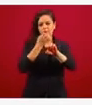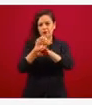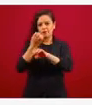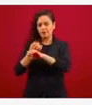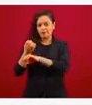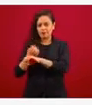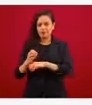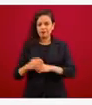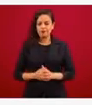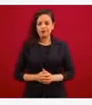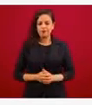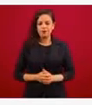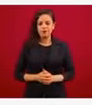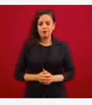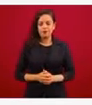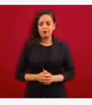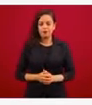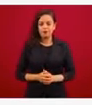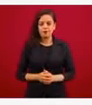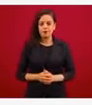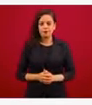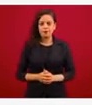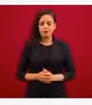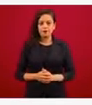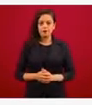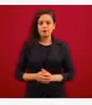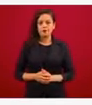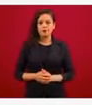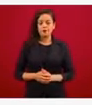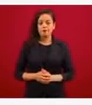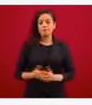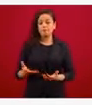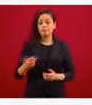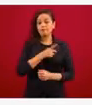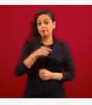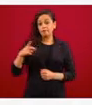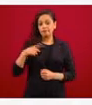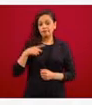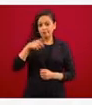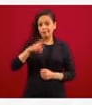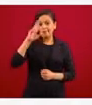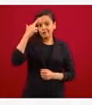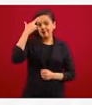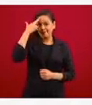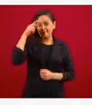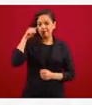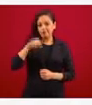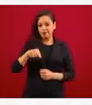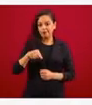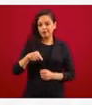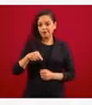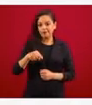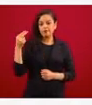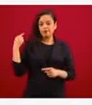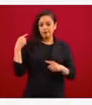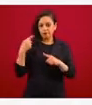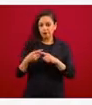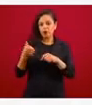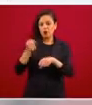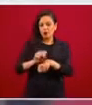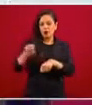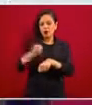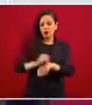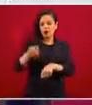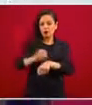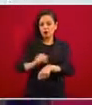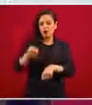cases identified per state. Let's emphasize, and we will continue to emphasize this throughout the